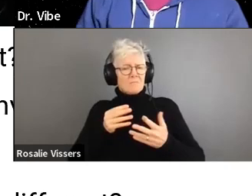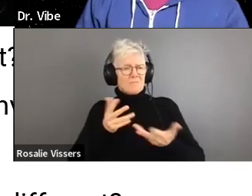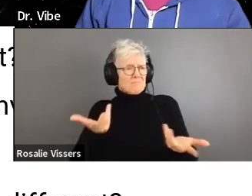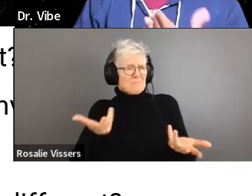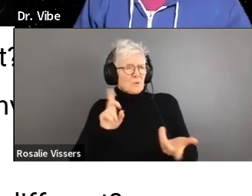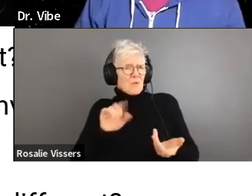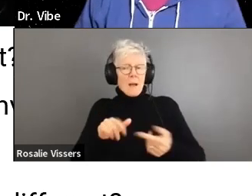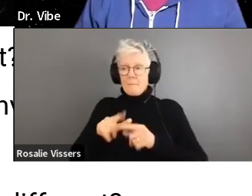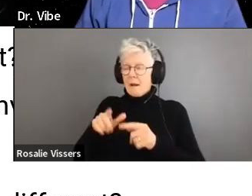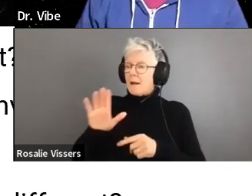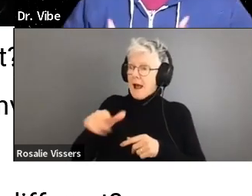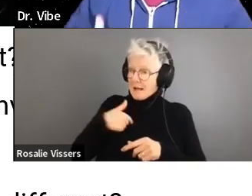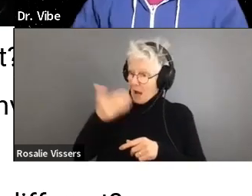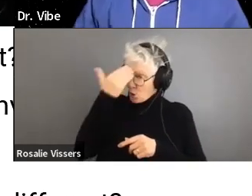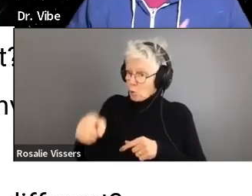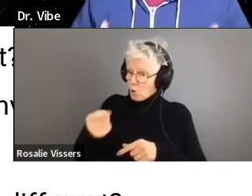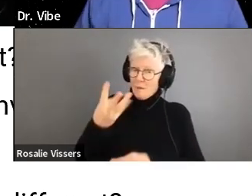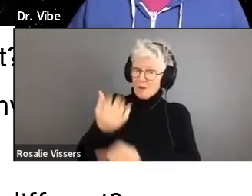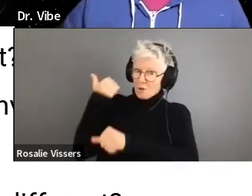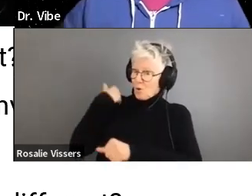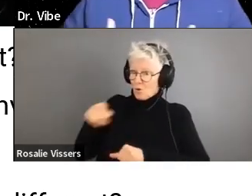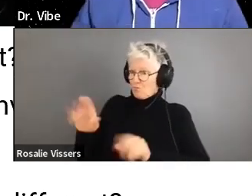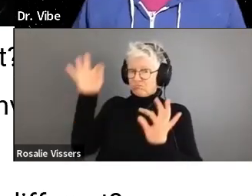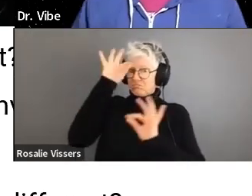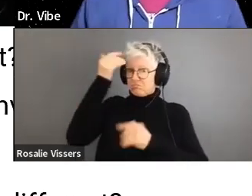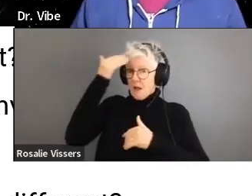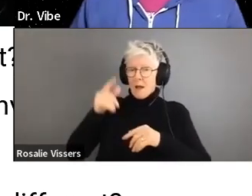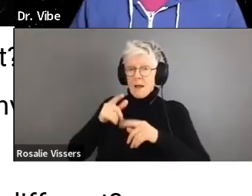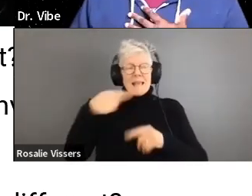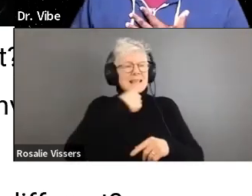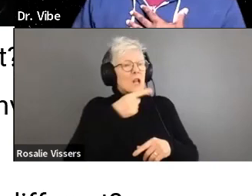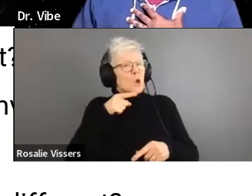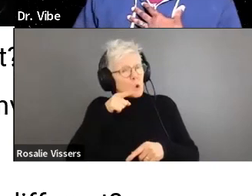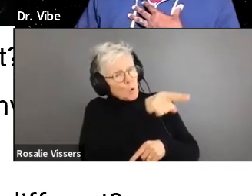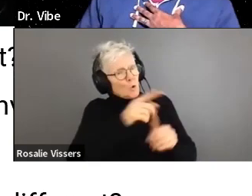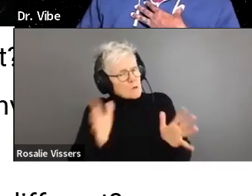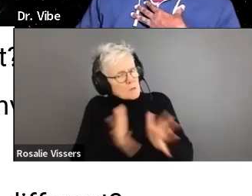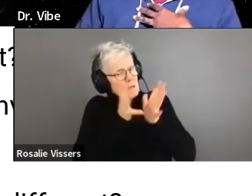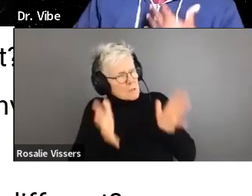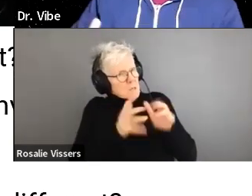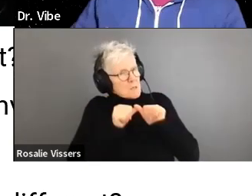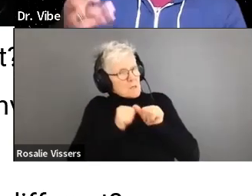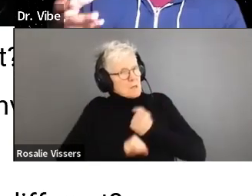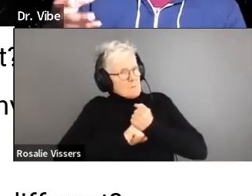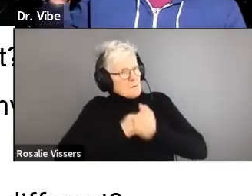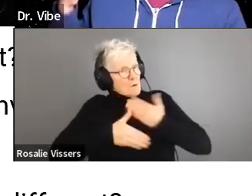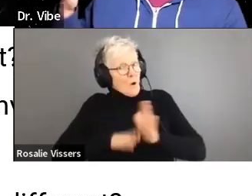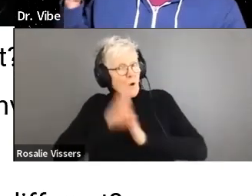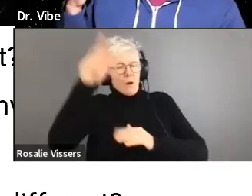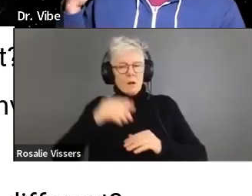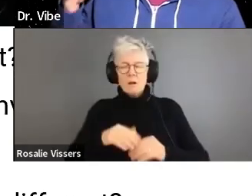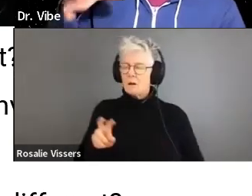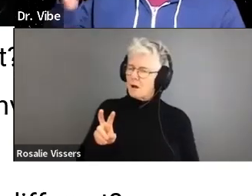And you know what? You helped me. You gave me one of the people that just kept me going. That's really humbling. But it shows that how